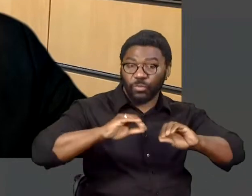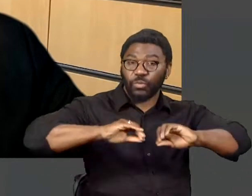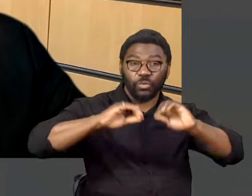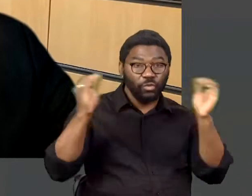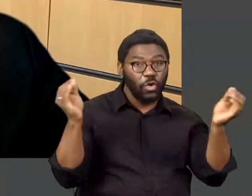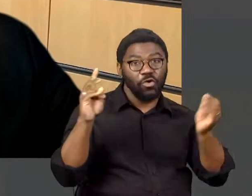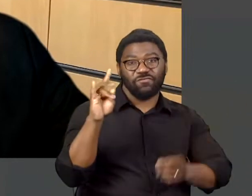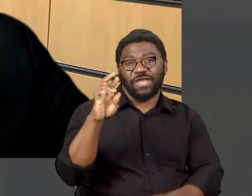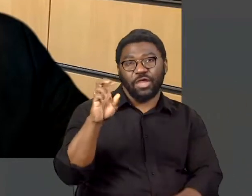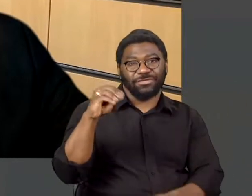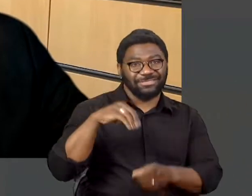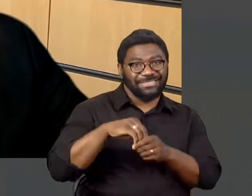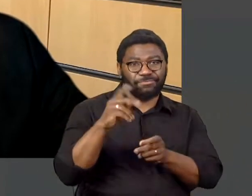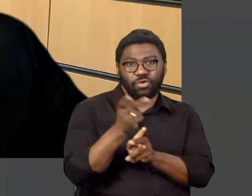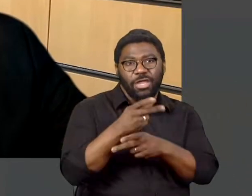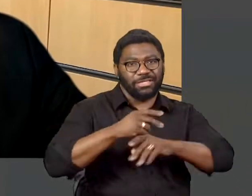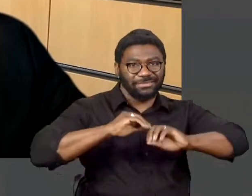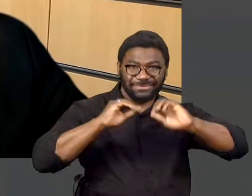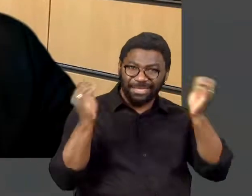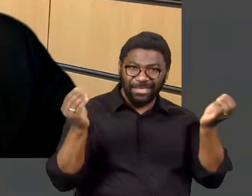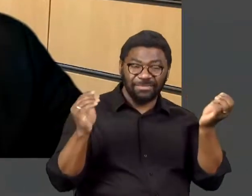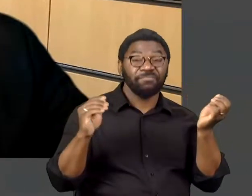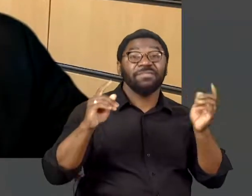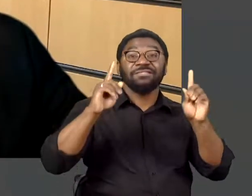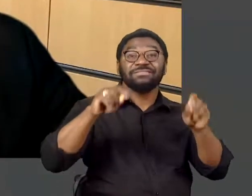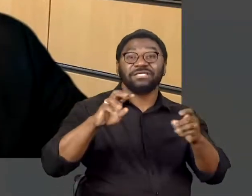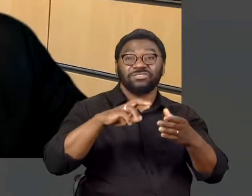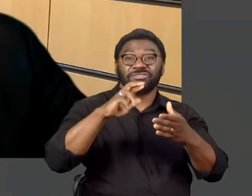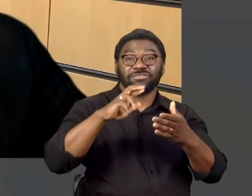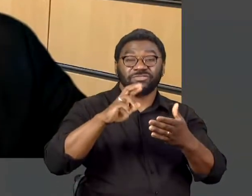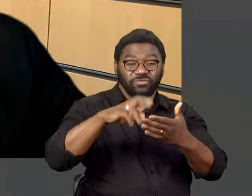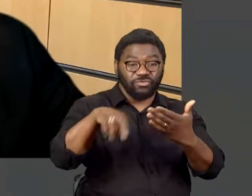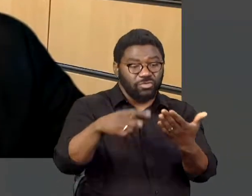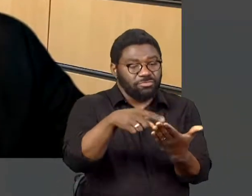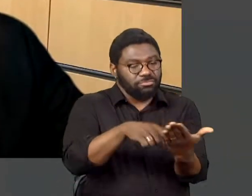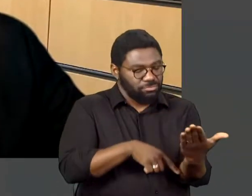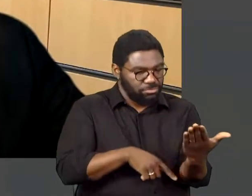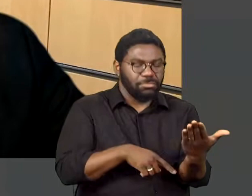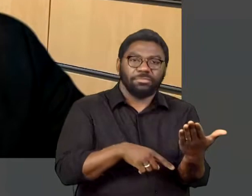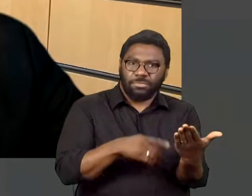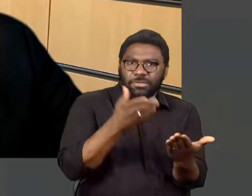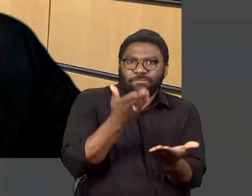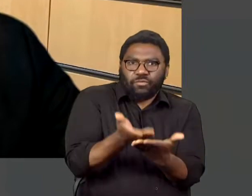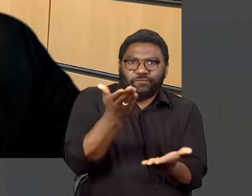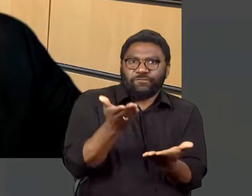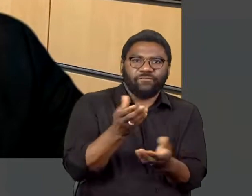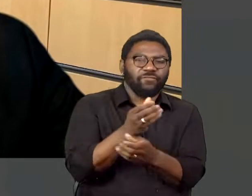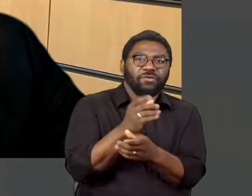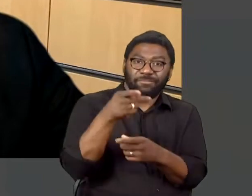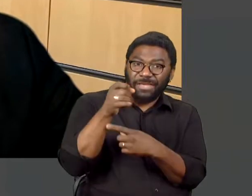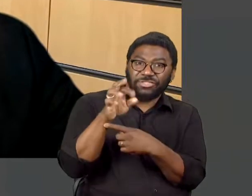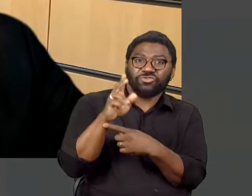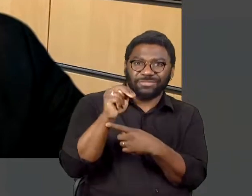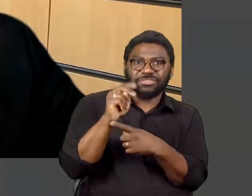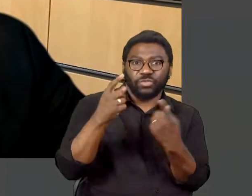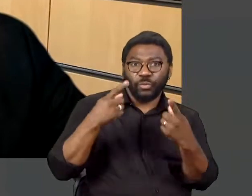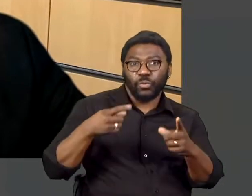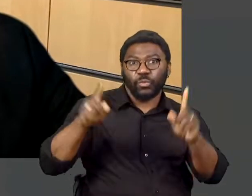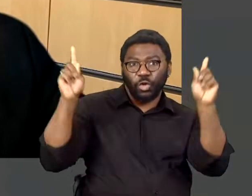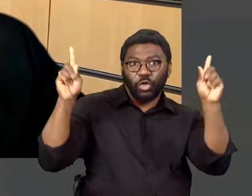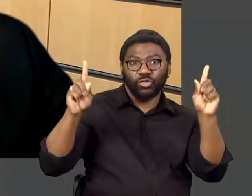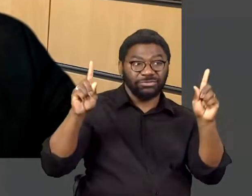products. These test results confirm that pasteurization is effective against the virus and the commercial milk supply is